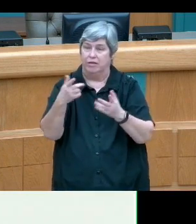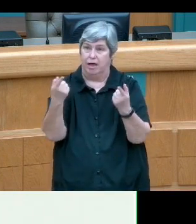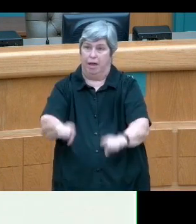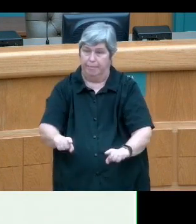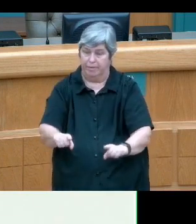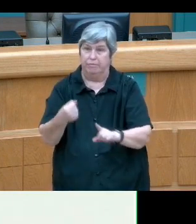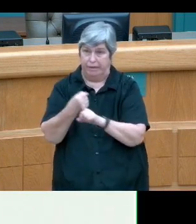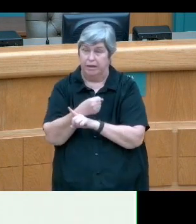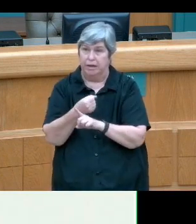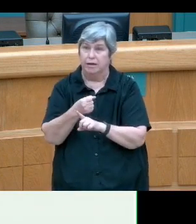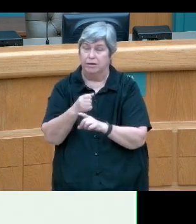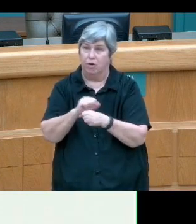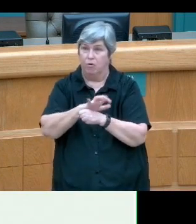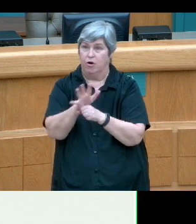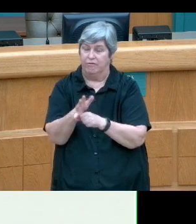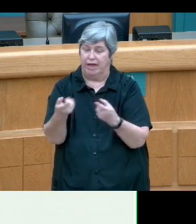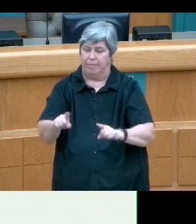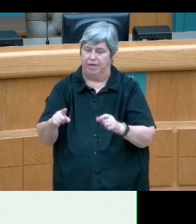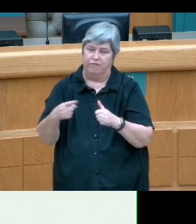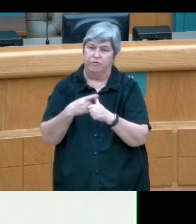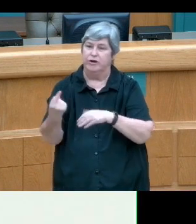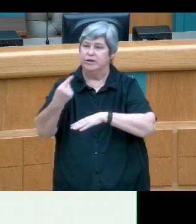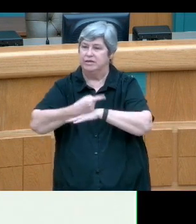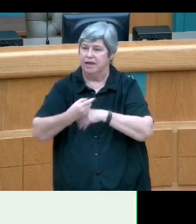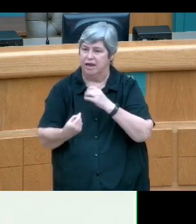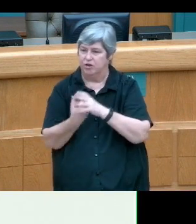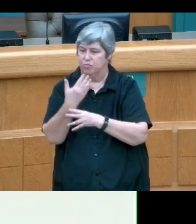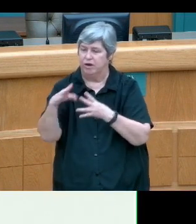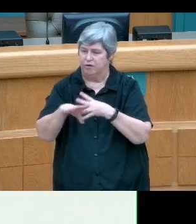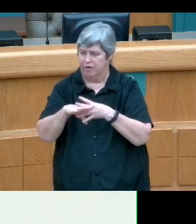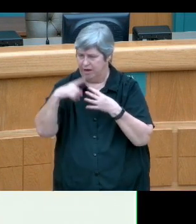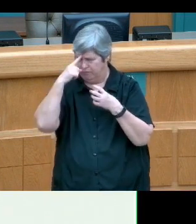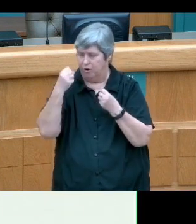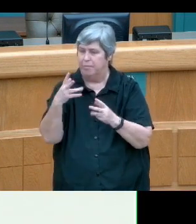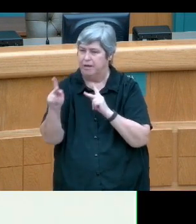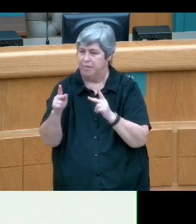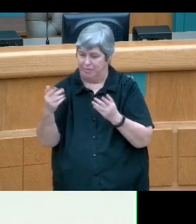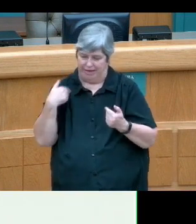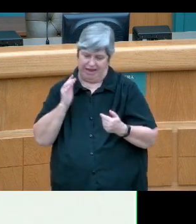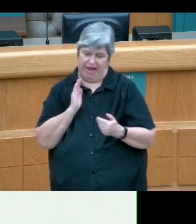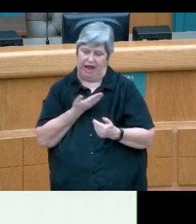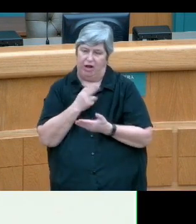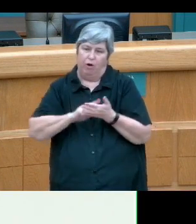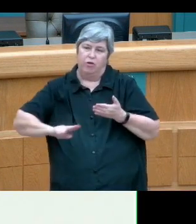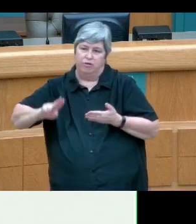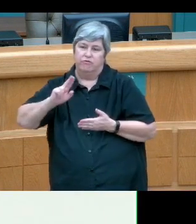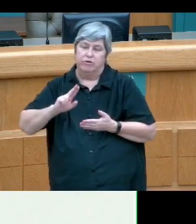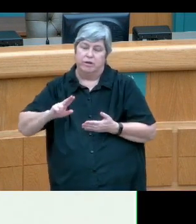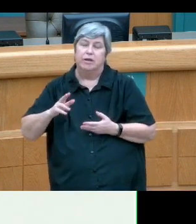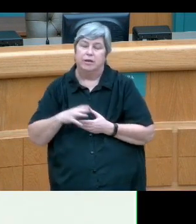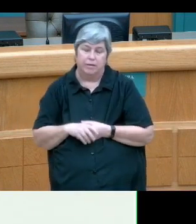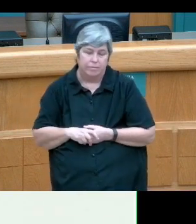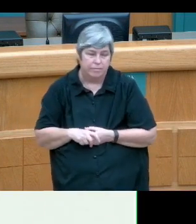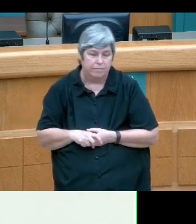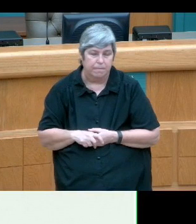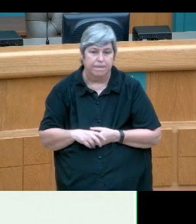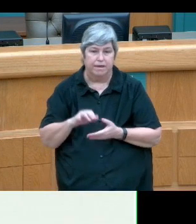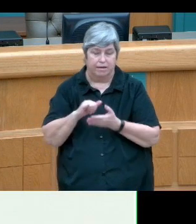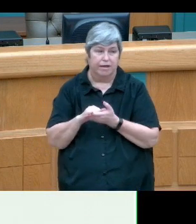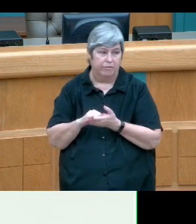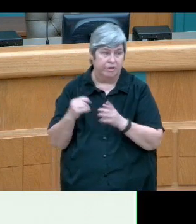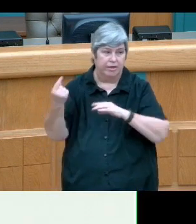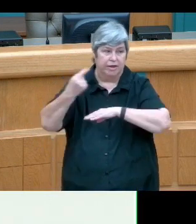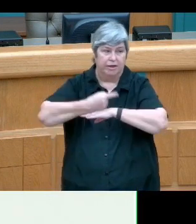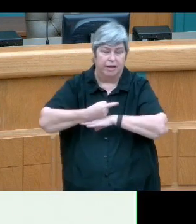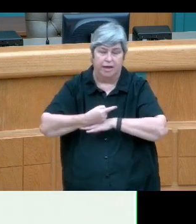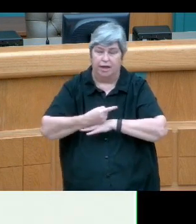happening in the United States. That was the first day of spring break for people at the university. And that was the